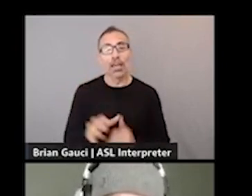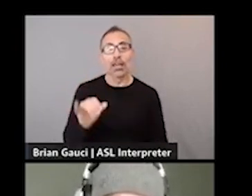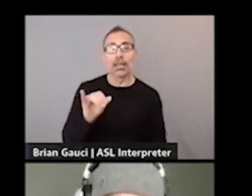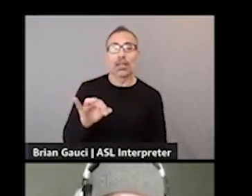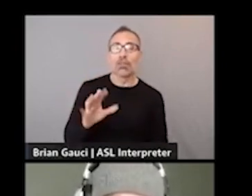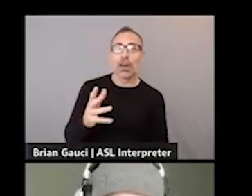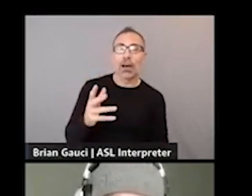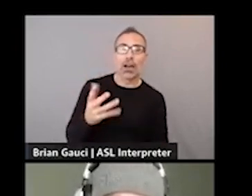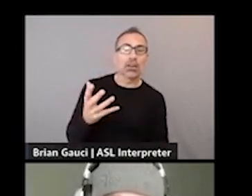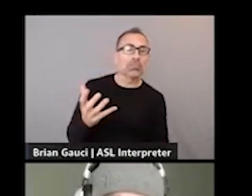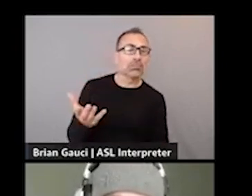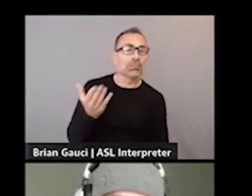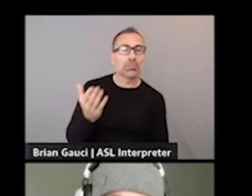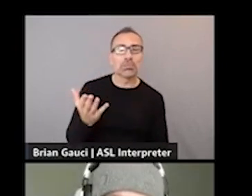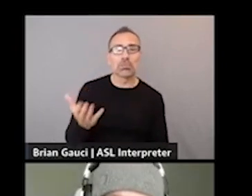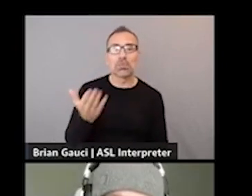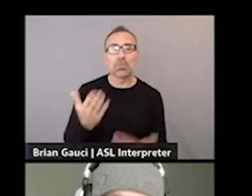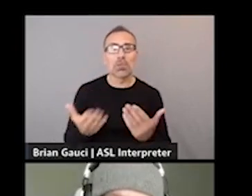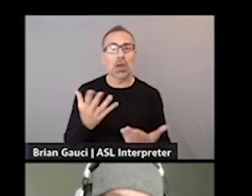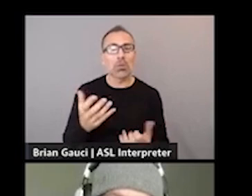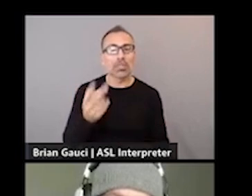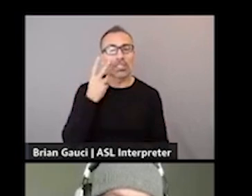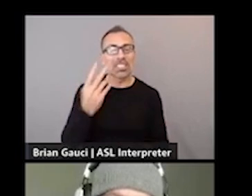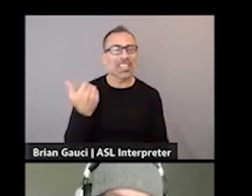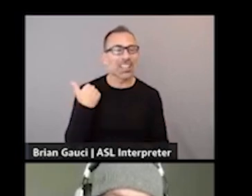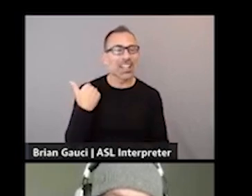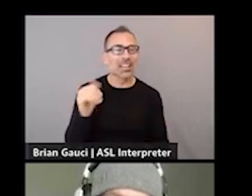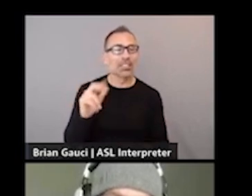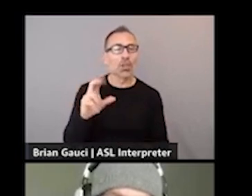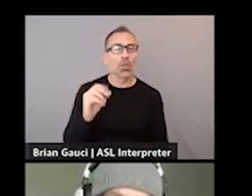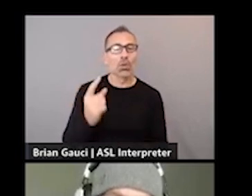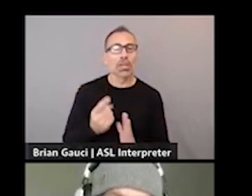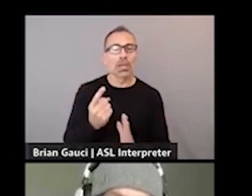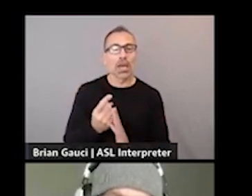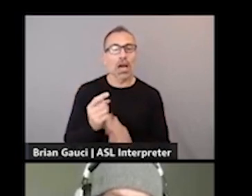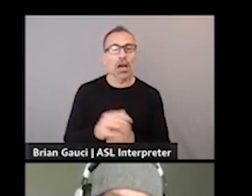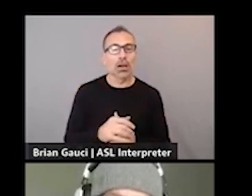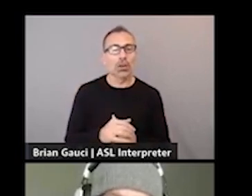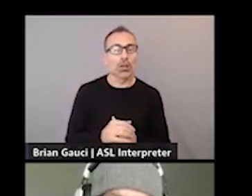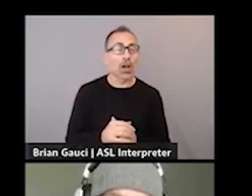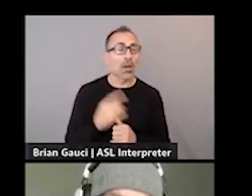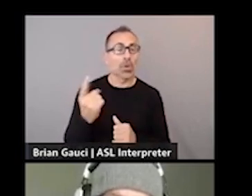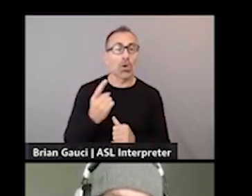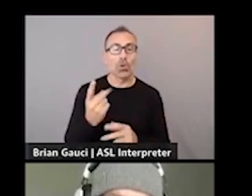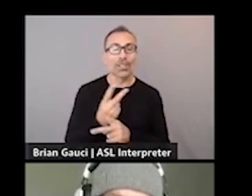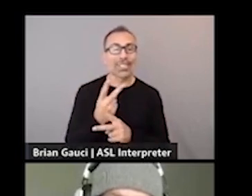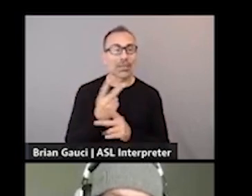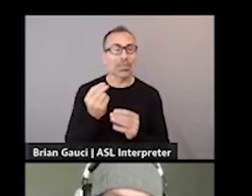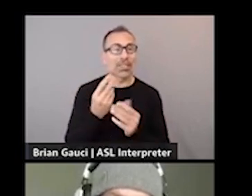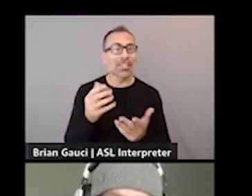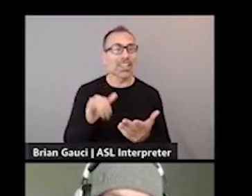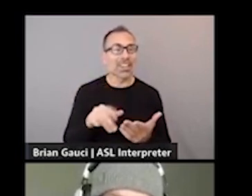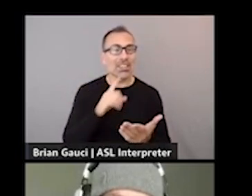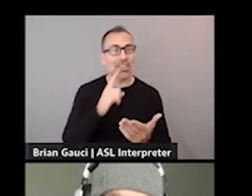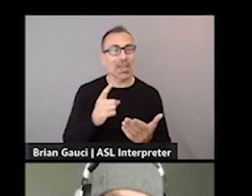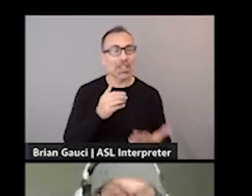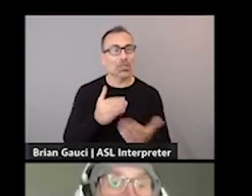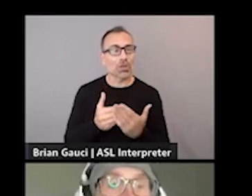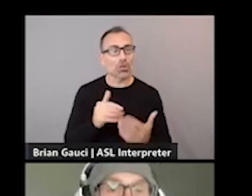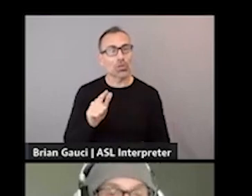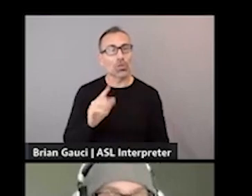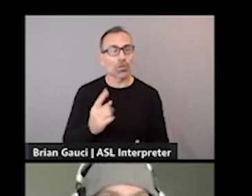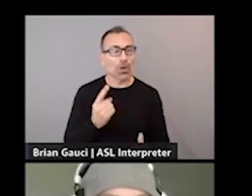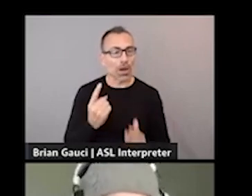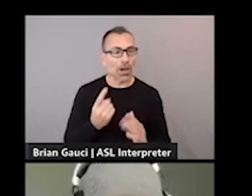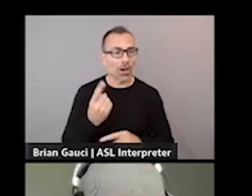last maybe 30 hours, so that's where I can say like I'm only keeping the data, which is kind of near about 24 hours, and all the